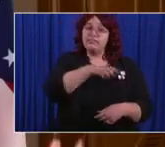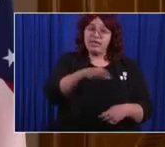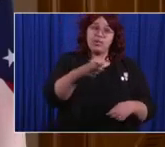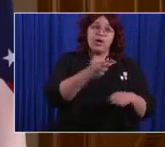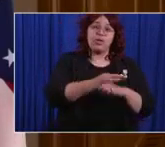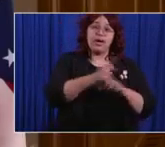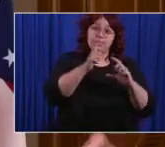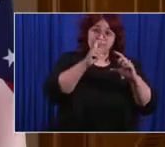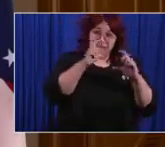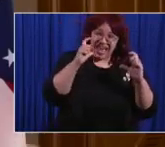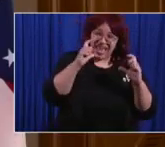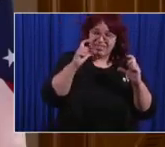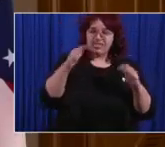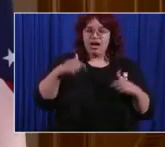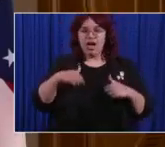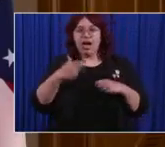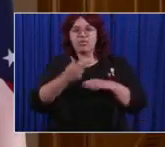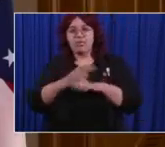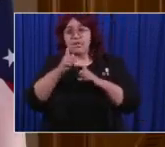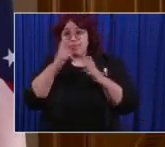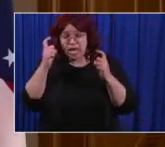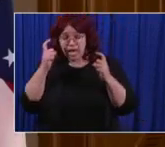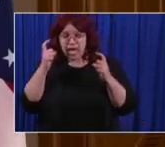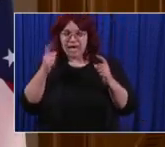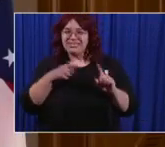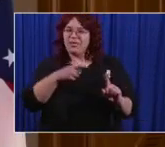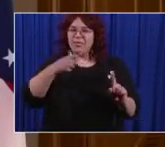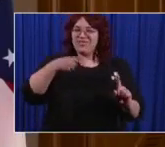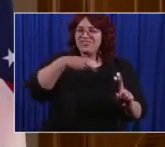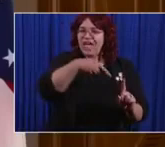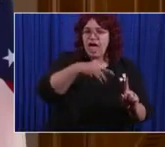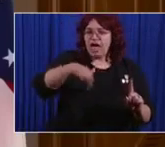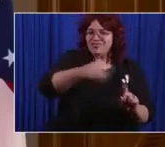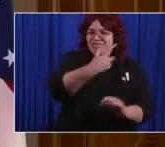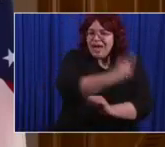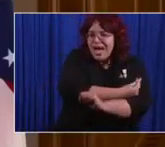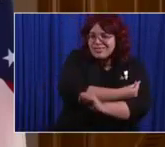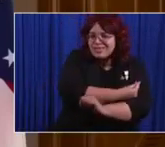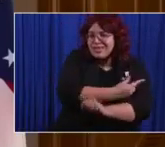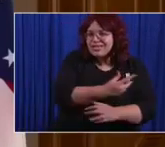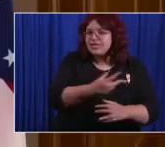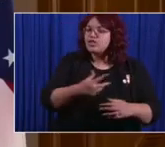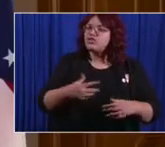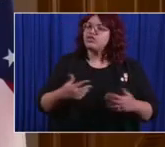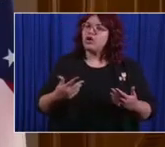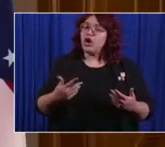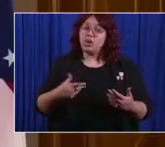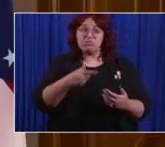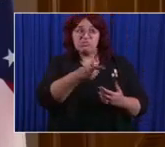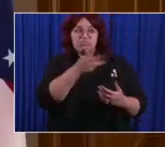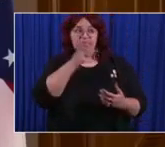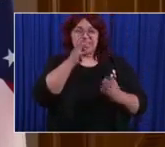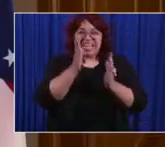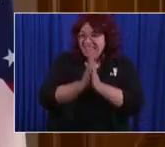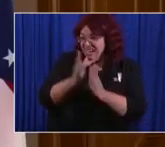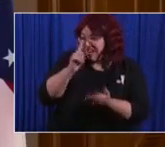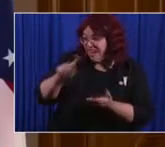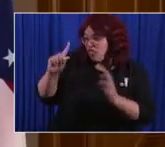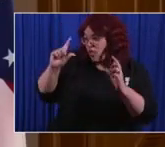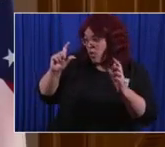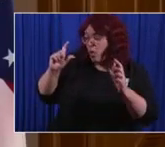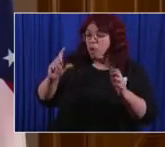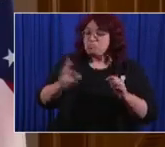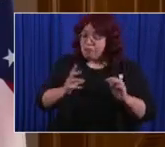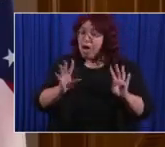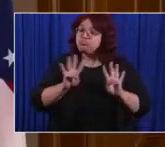I kept my mask on. They had their mask on, so I kept my mask on. I just think you have to take it case by case. I